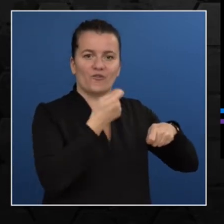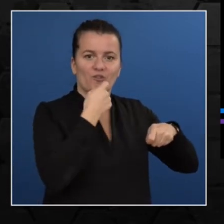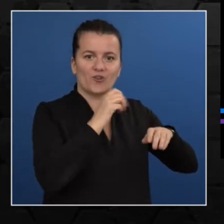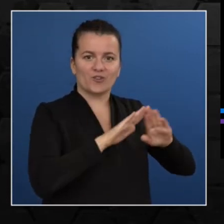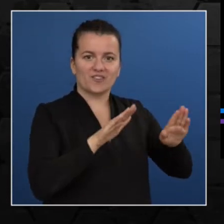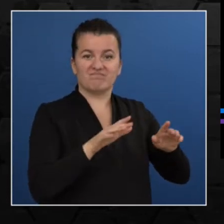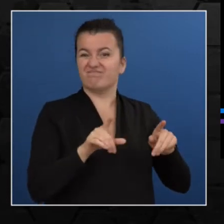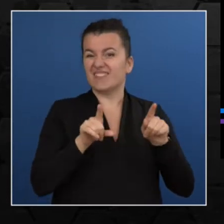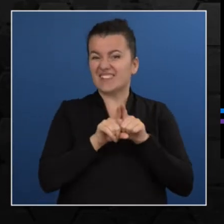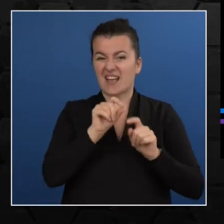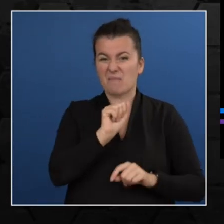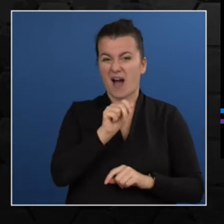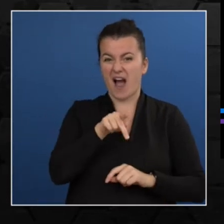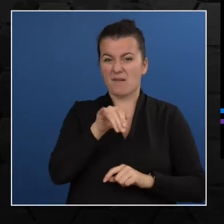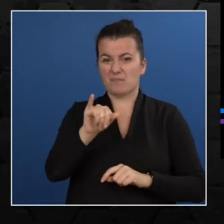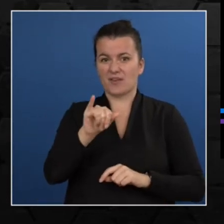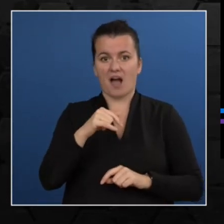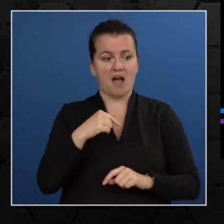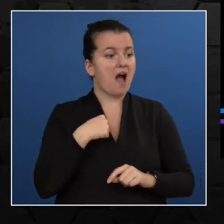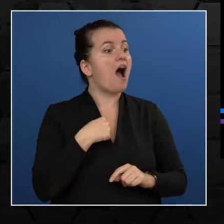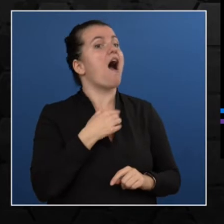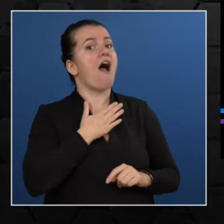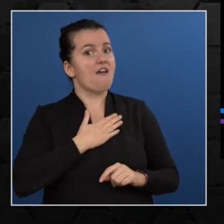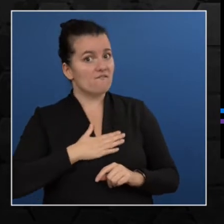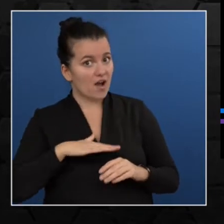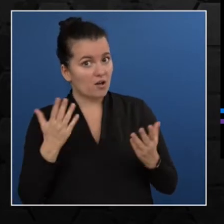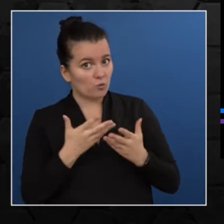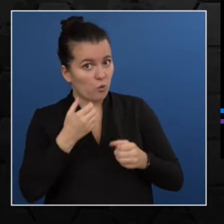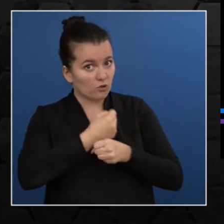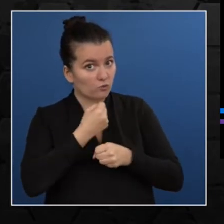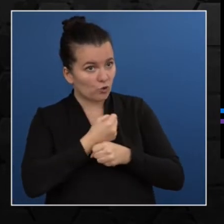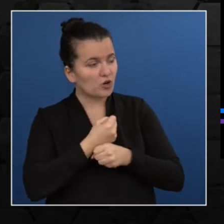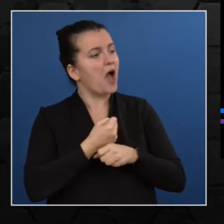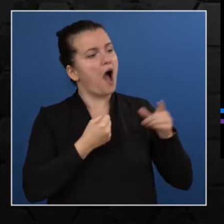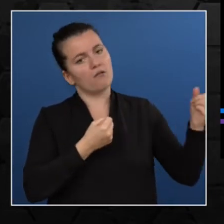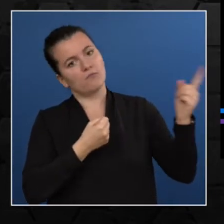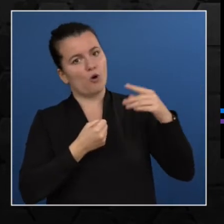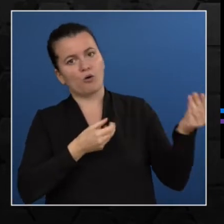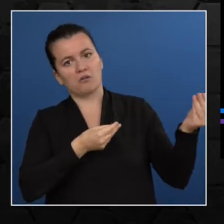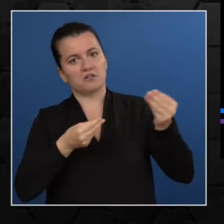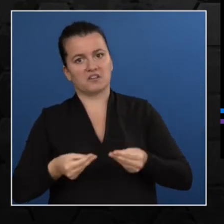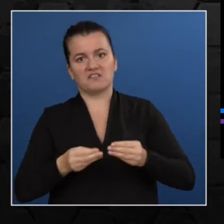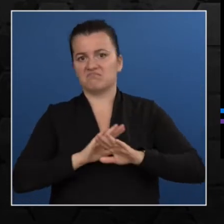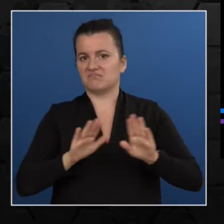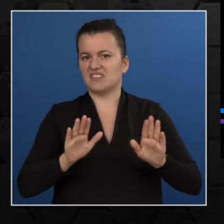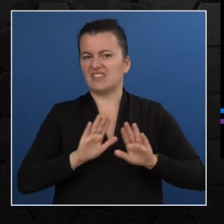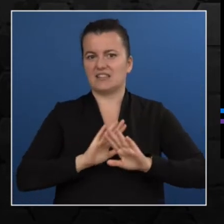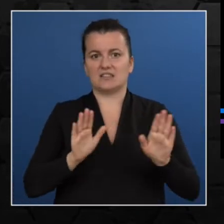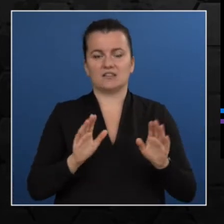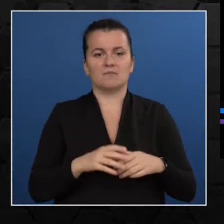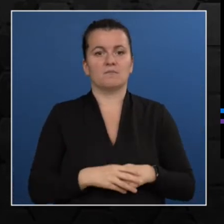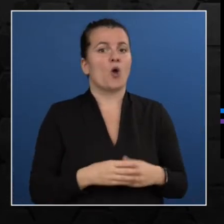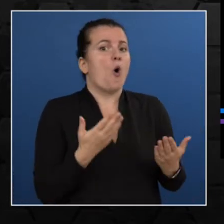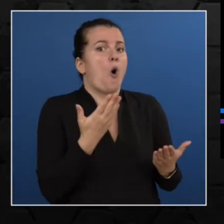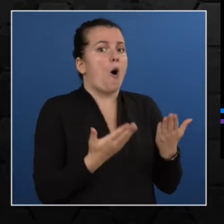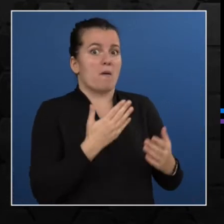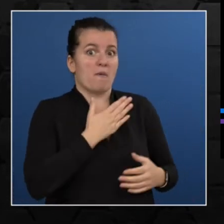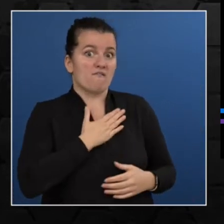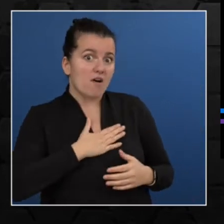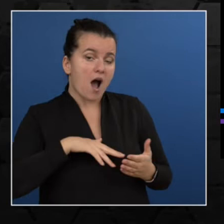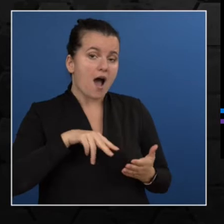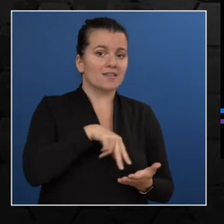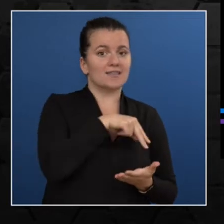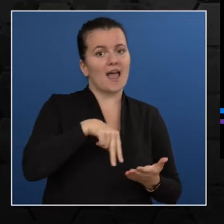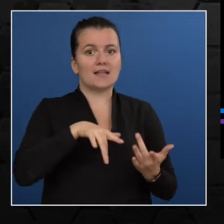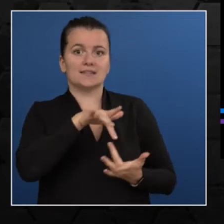just one example. Another example is like I don't know how to dance, but I want to dance. So I can just call the